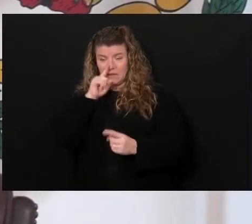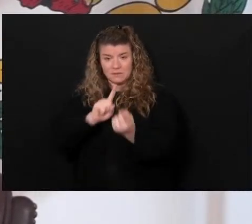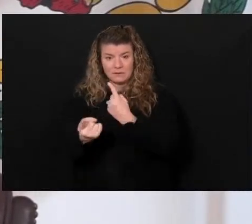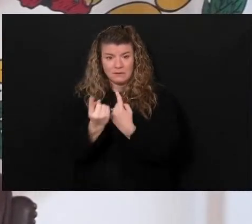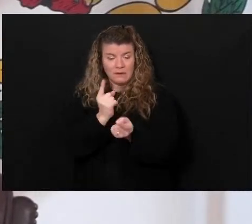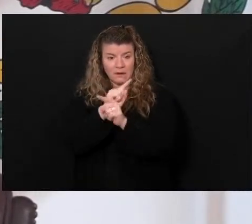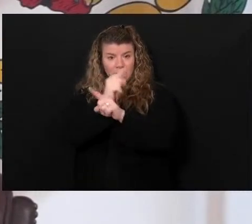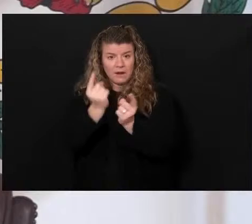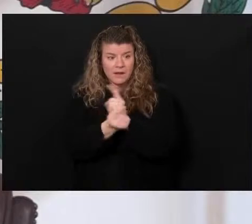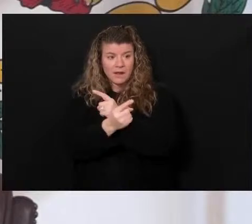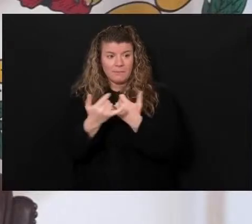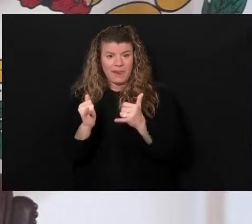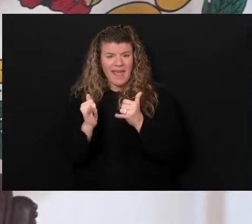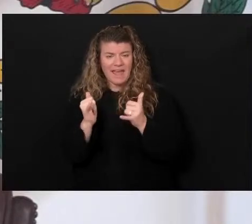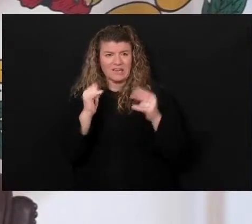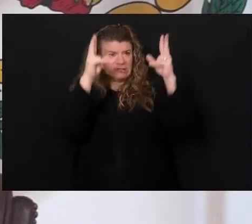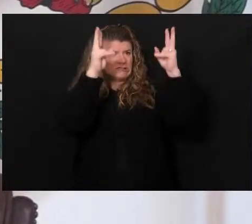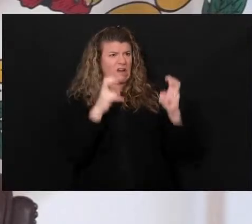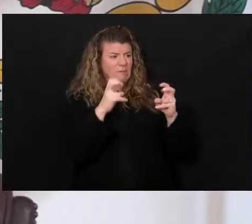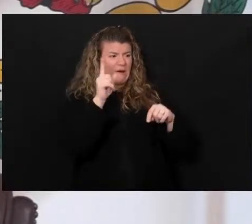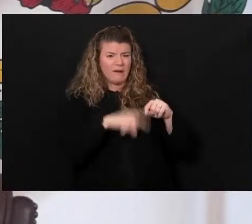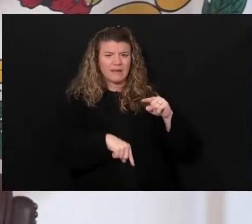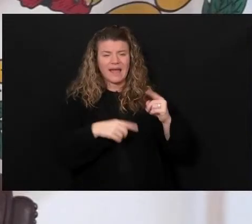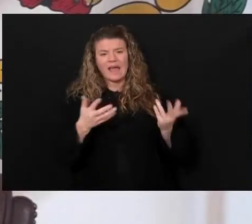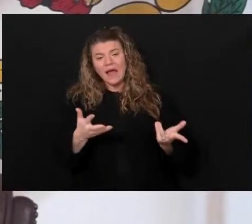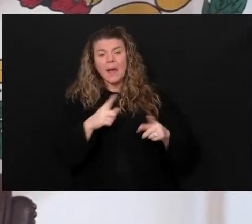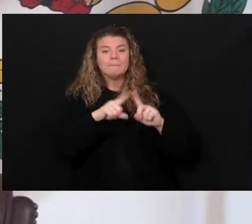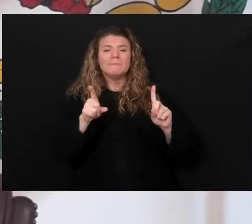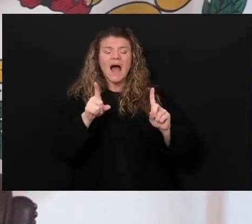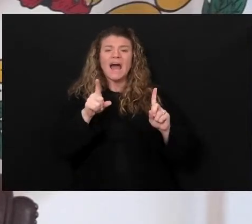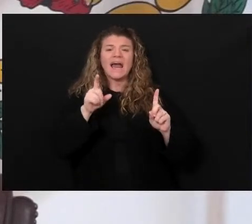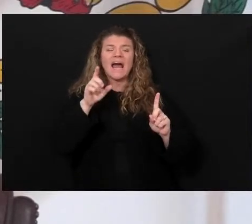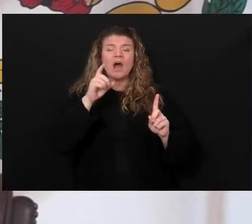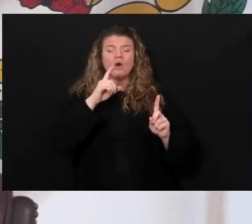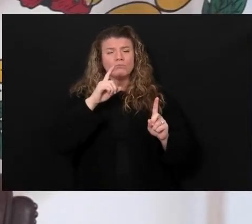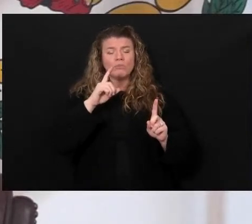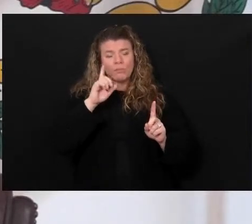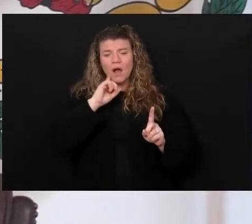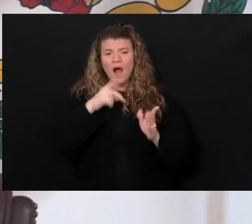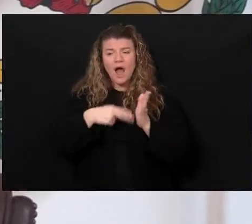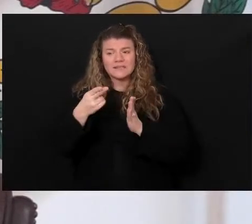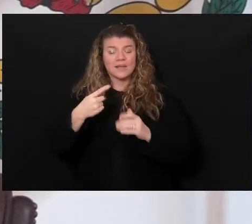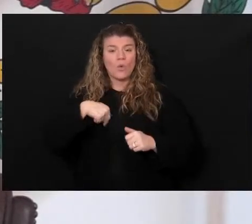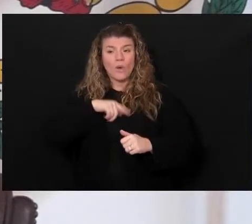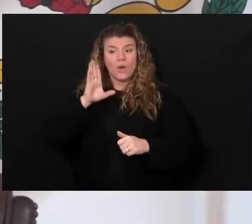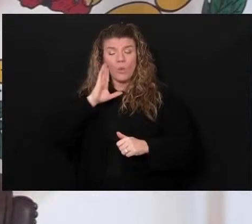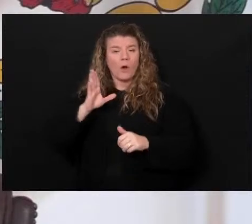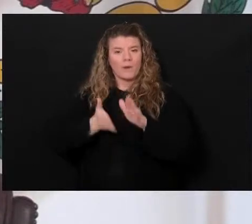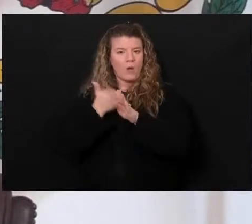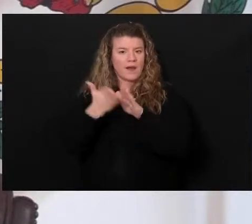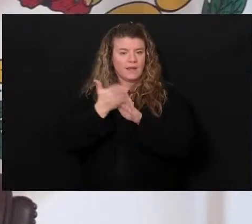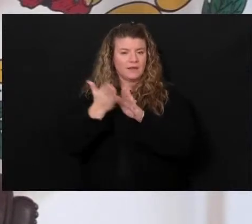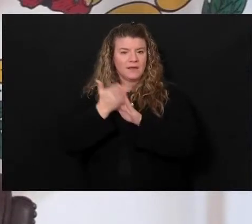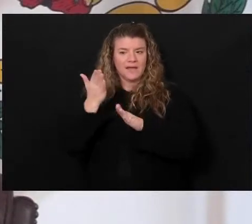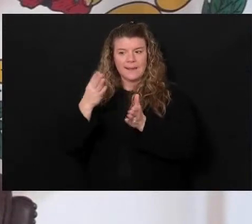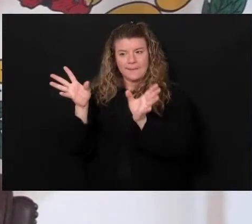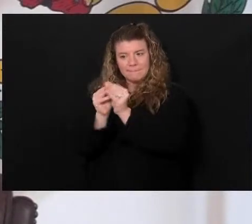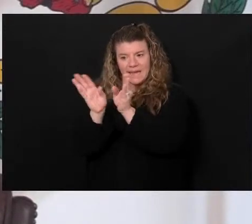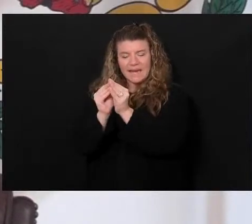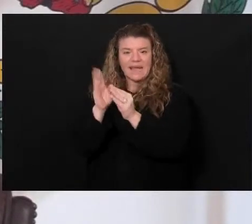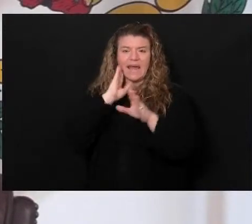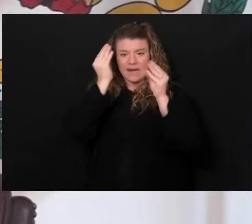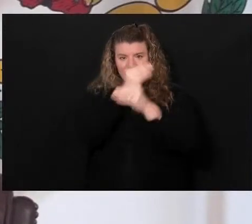into each other everywhere, but nevertheless, we'll be rolling that out more and more. It looks